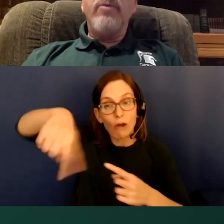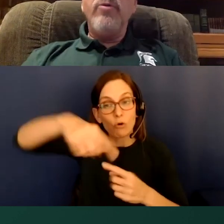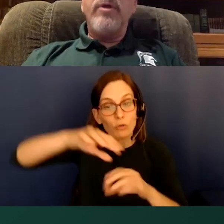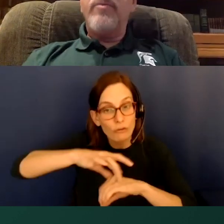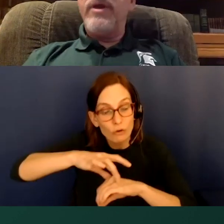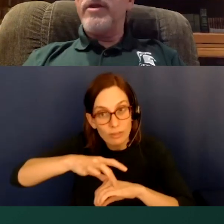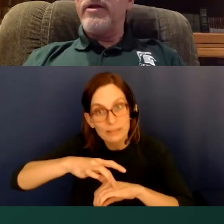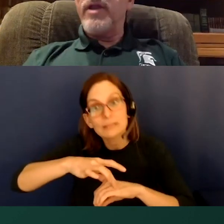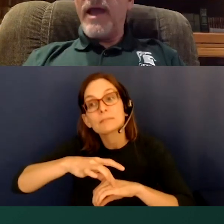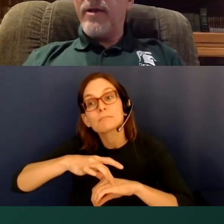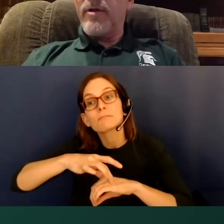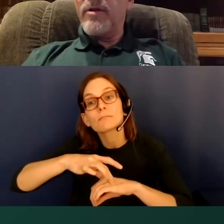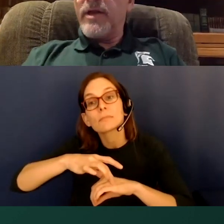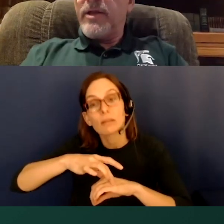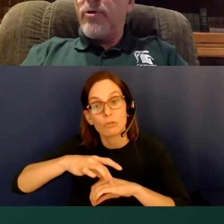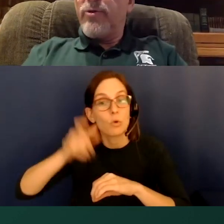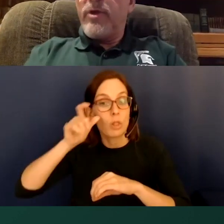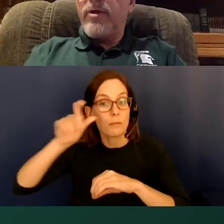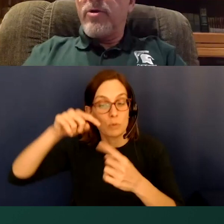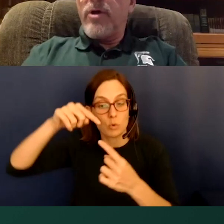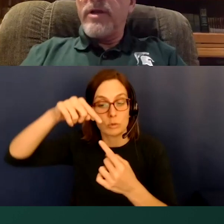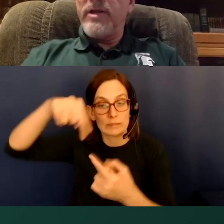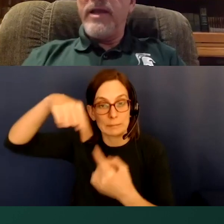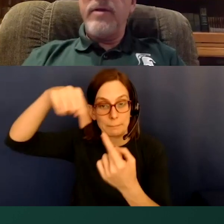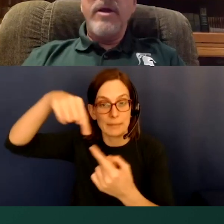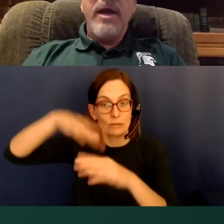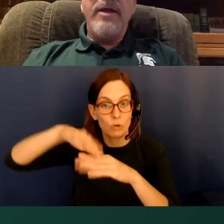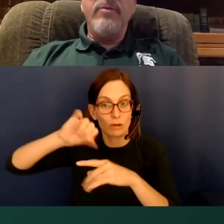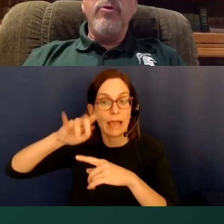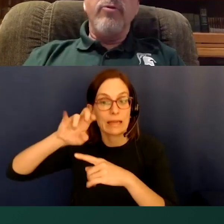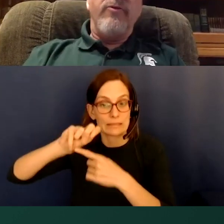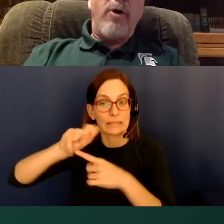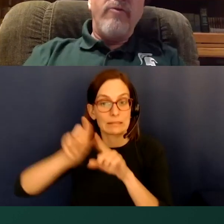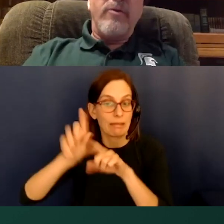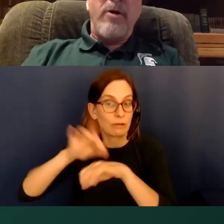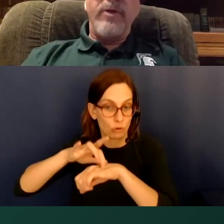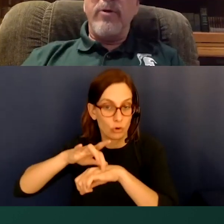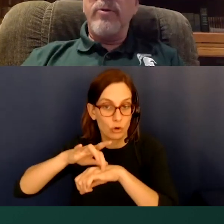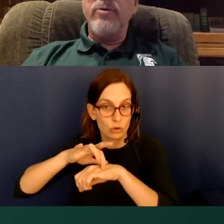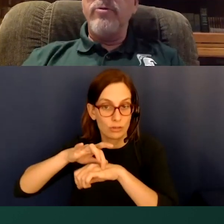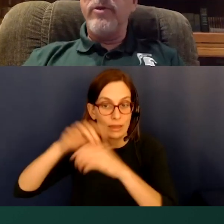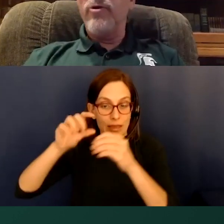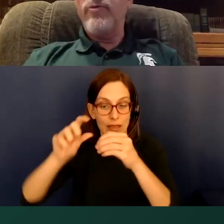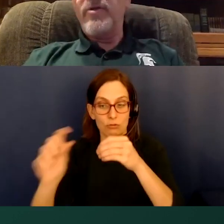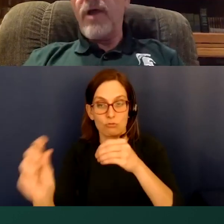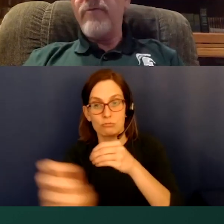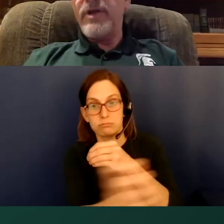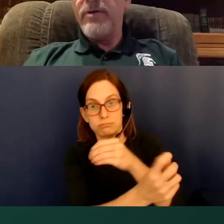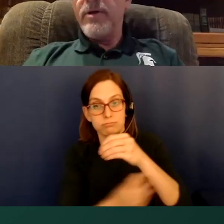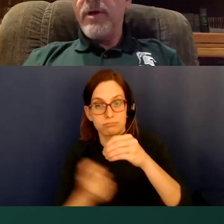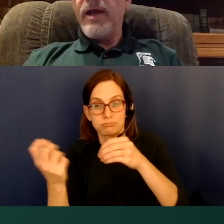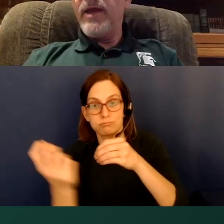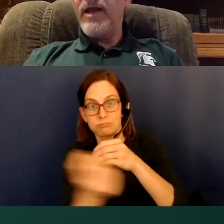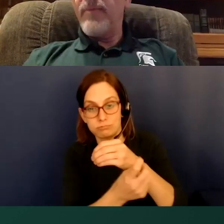Well, the moon spins on its axis like the Earth does, causing days, and the moon revolves around the Earth due to the Earth's